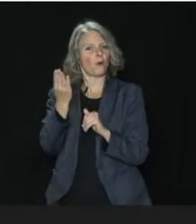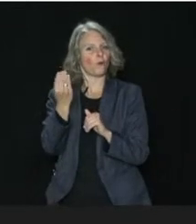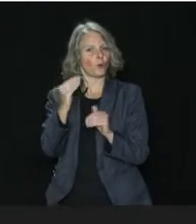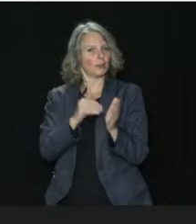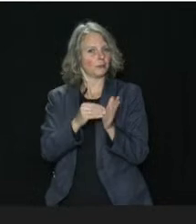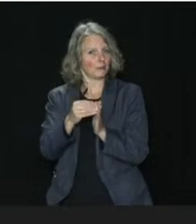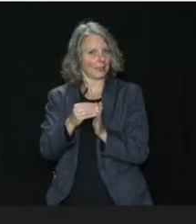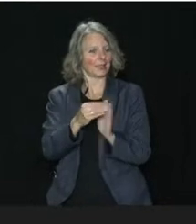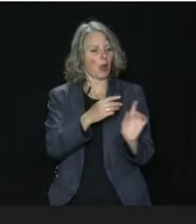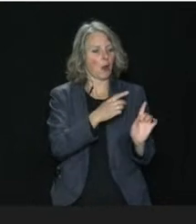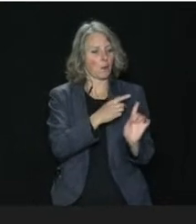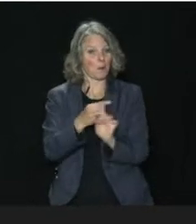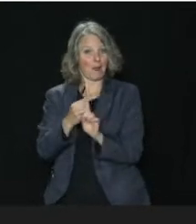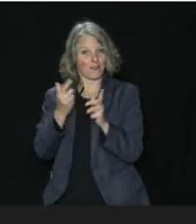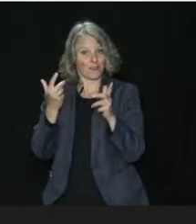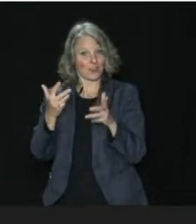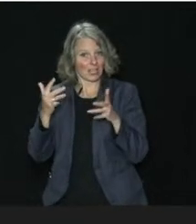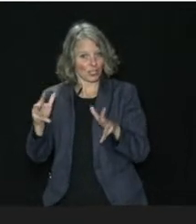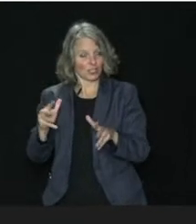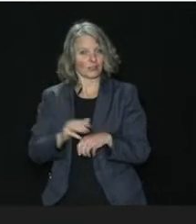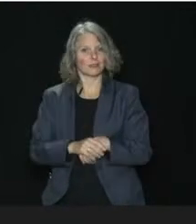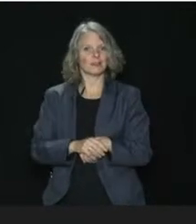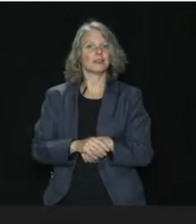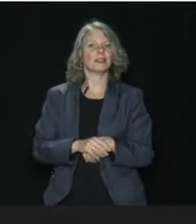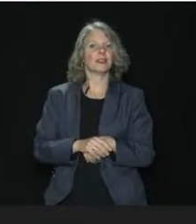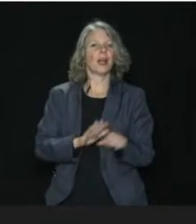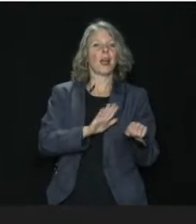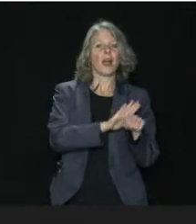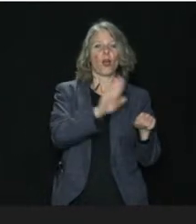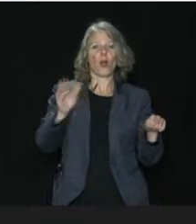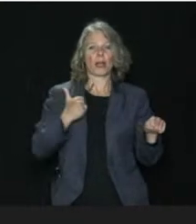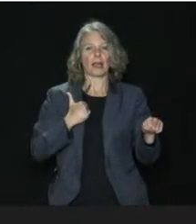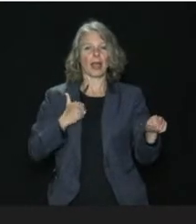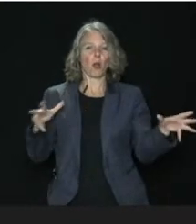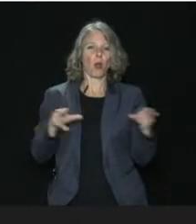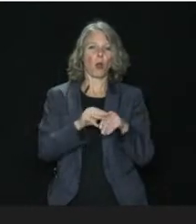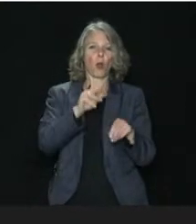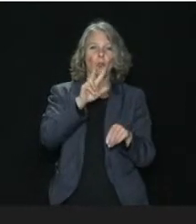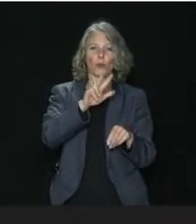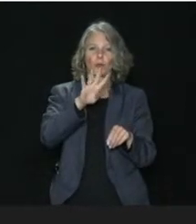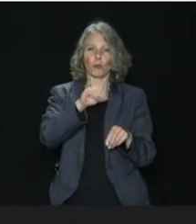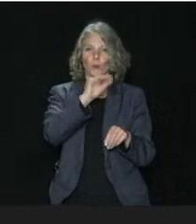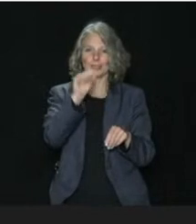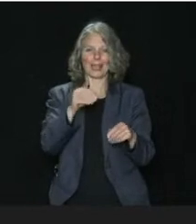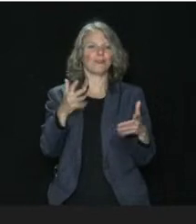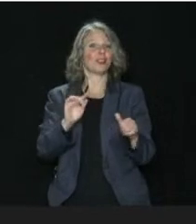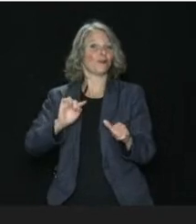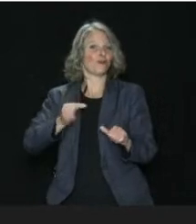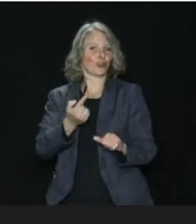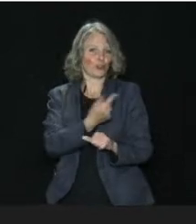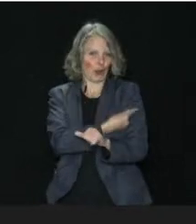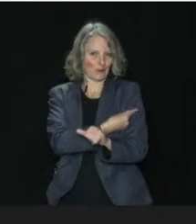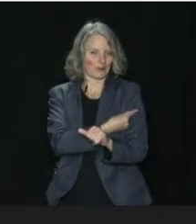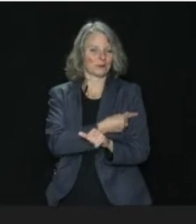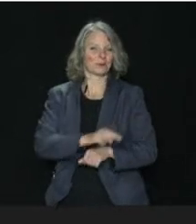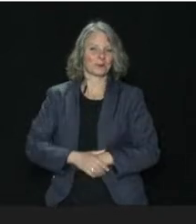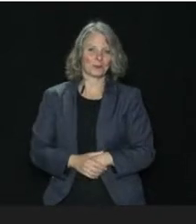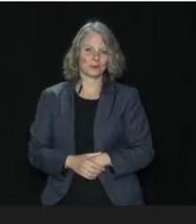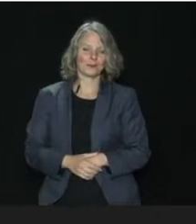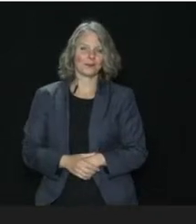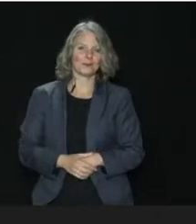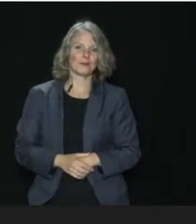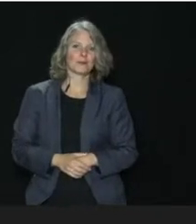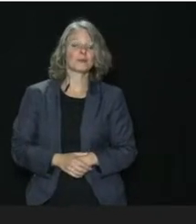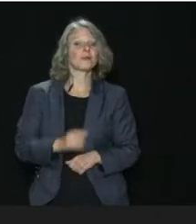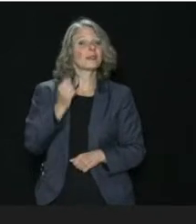doses. Nearly 34% of Canadians have received at least one dose.